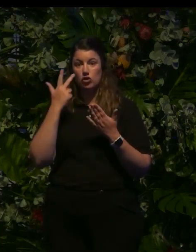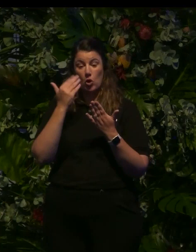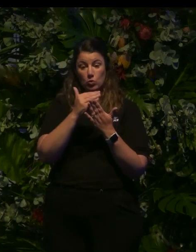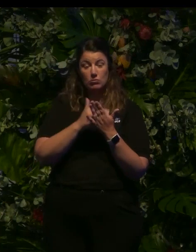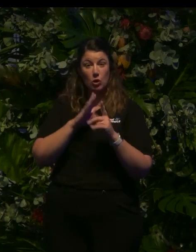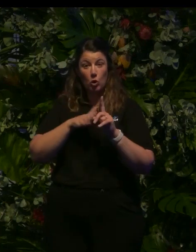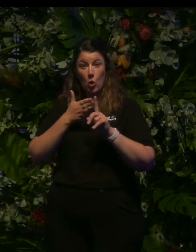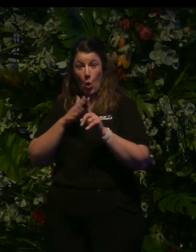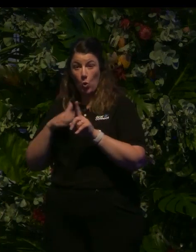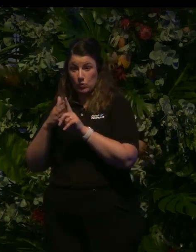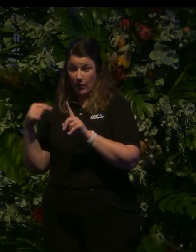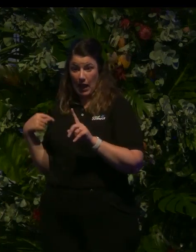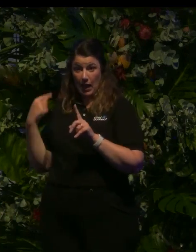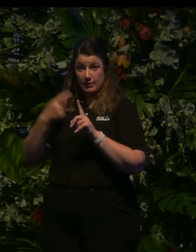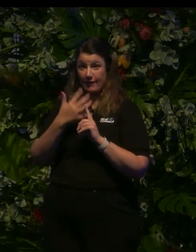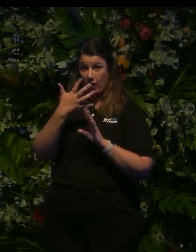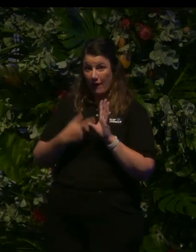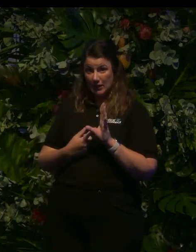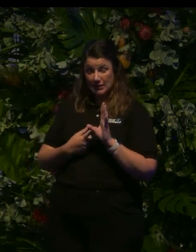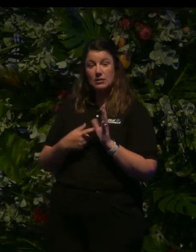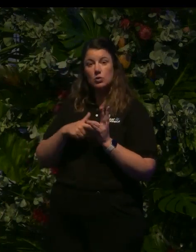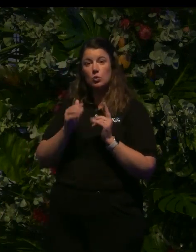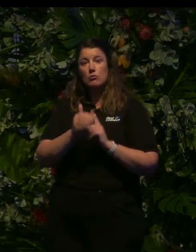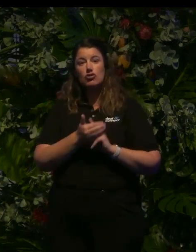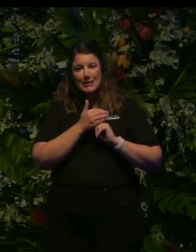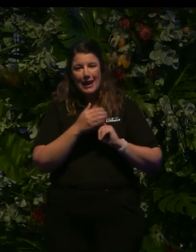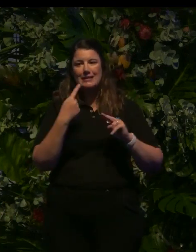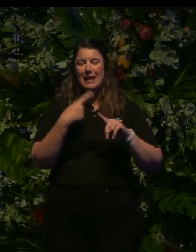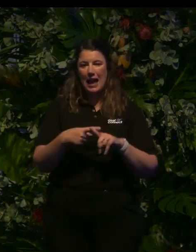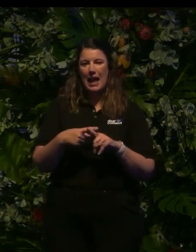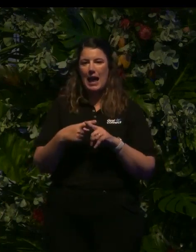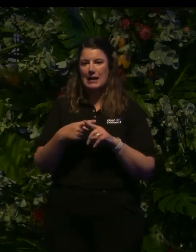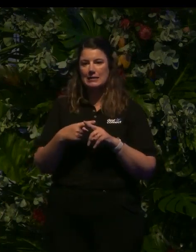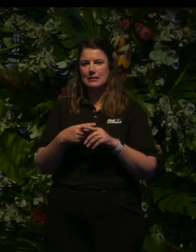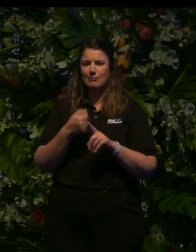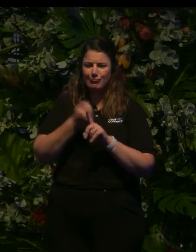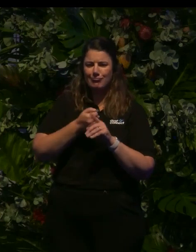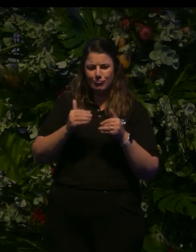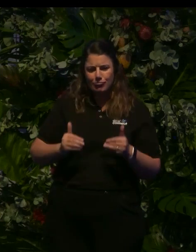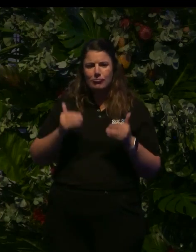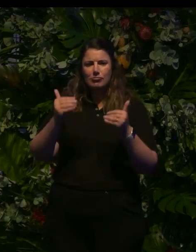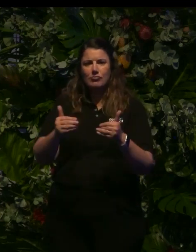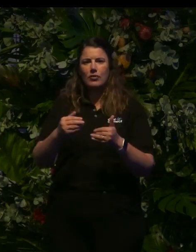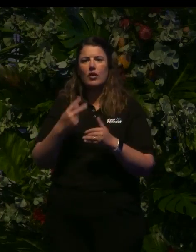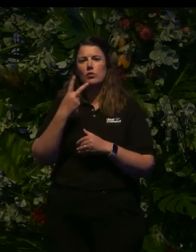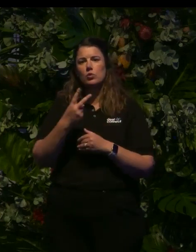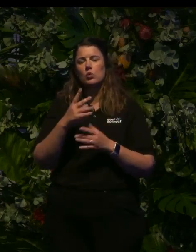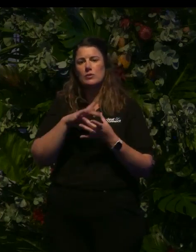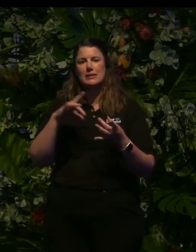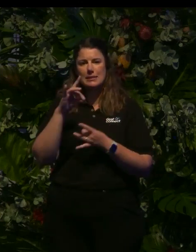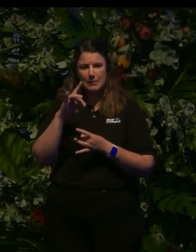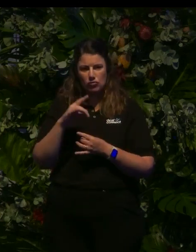and goals for the last 5 years to protect and advance the rights of two-spirit, lesbian,